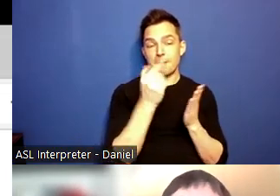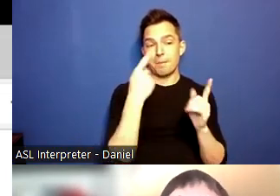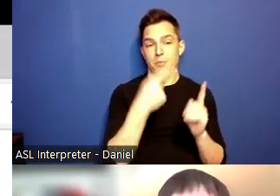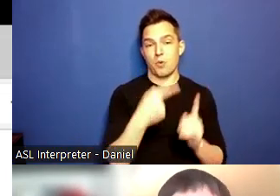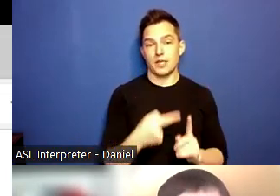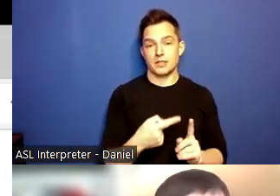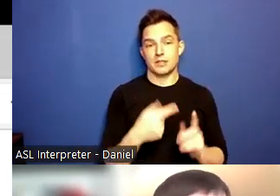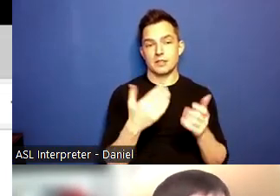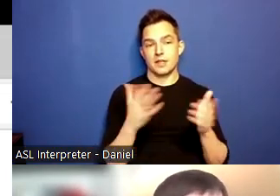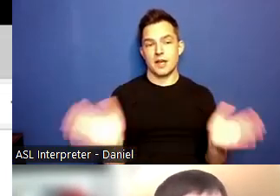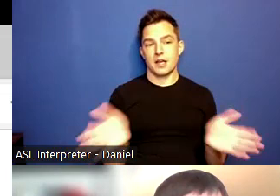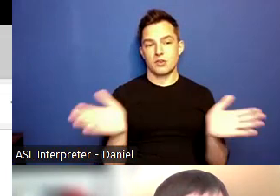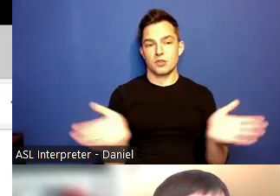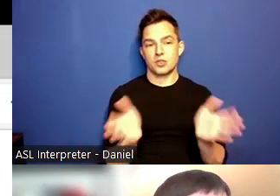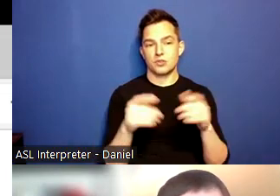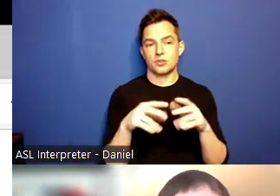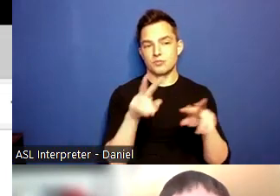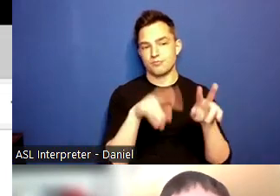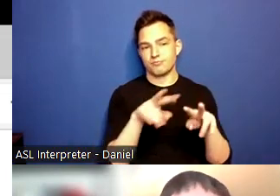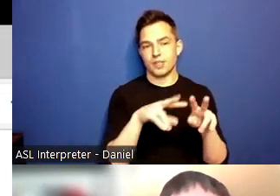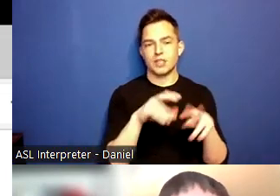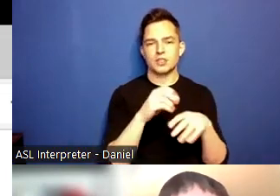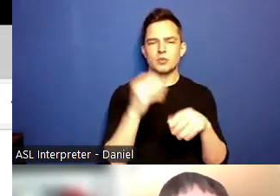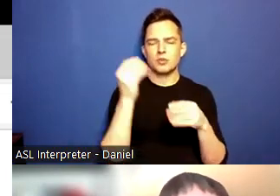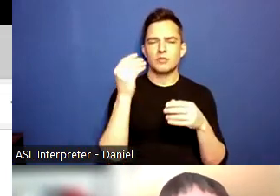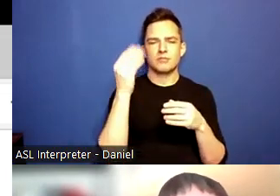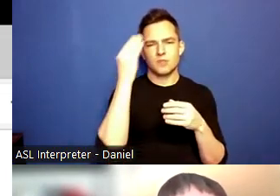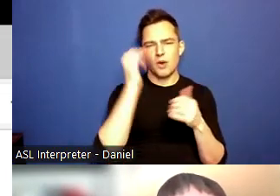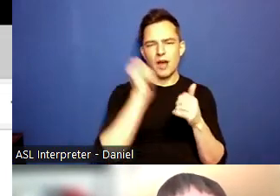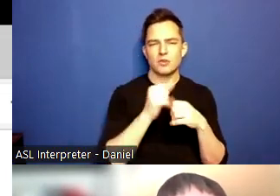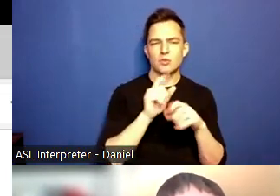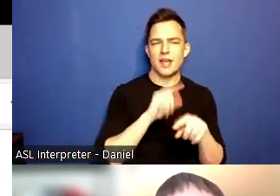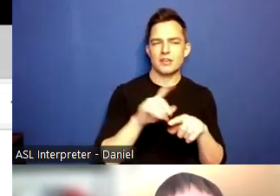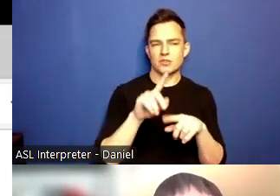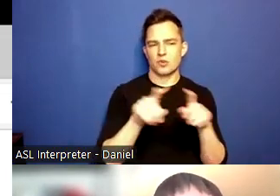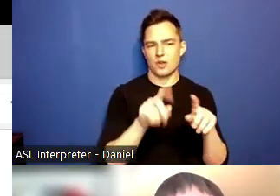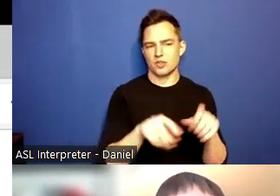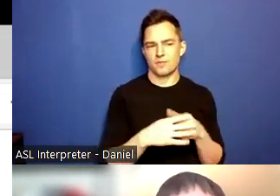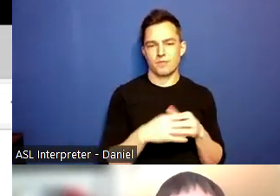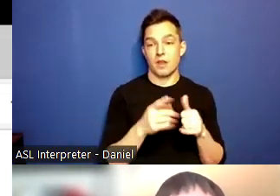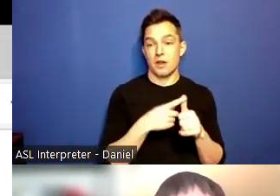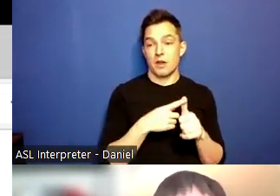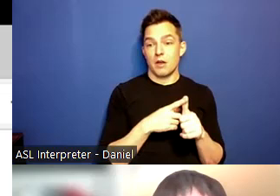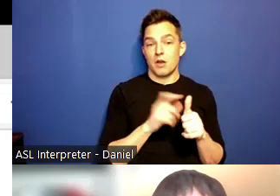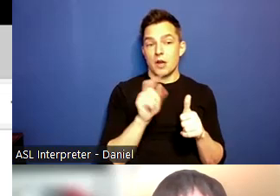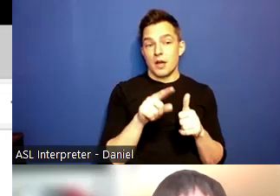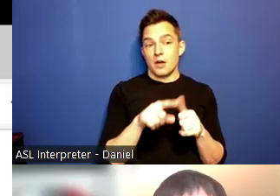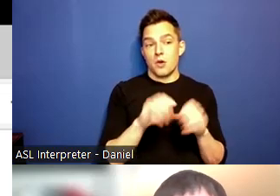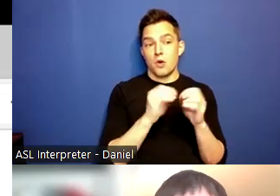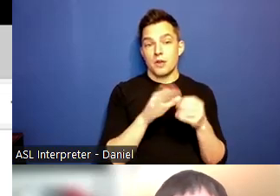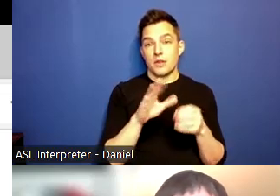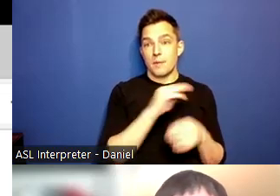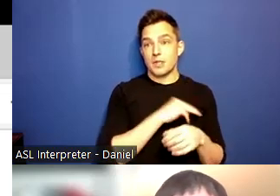questions to inform how to structure your answers. First, we ask about the organization's mission